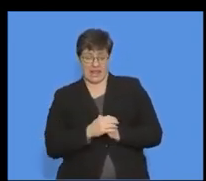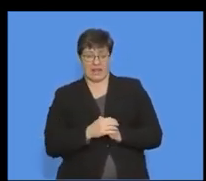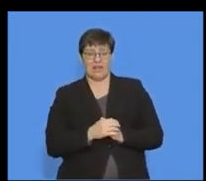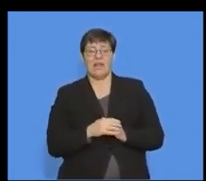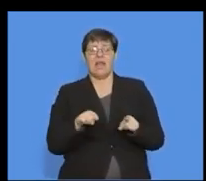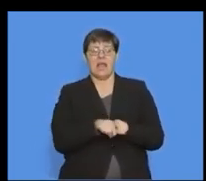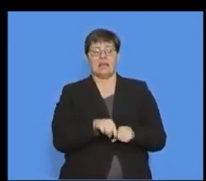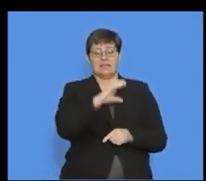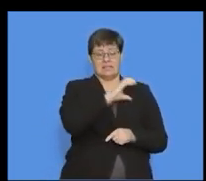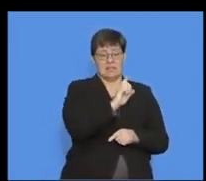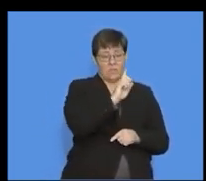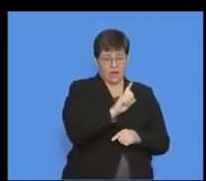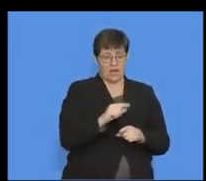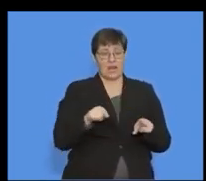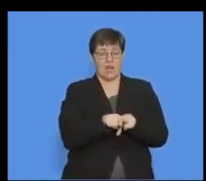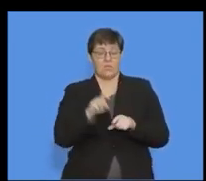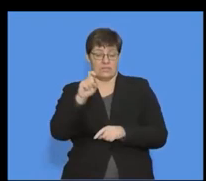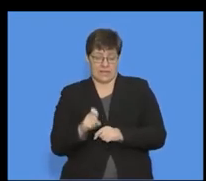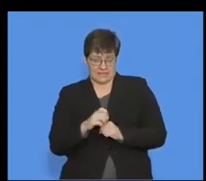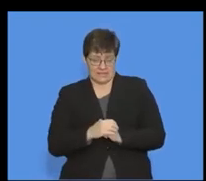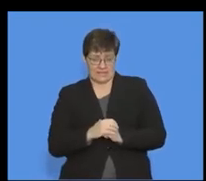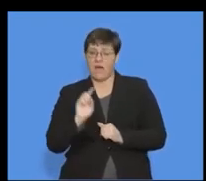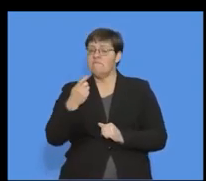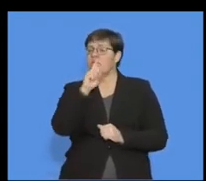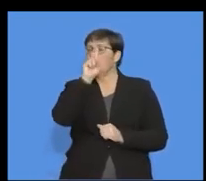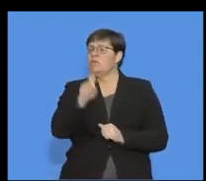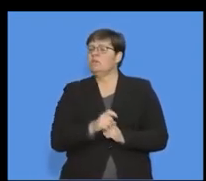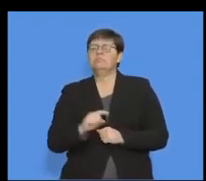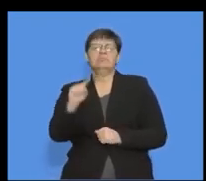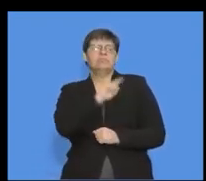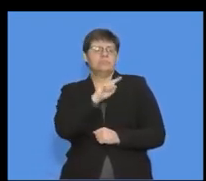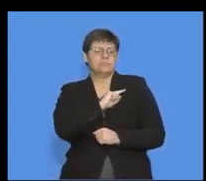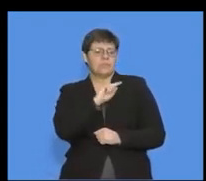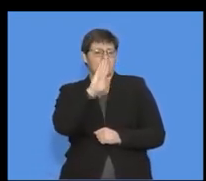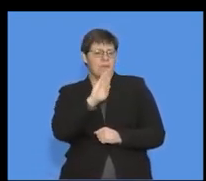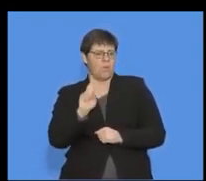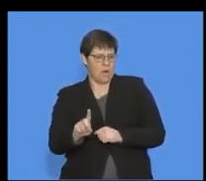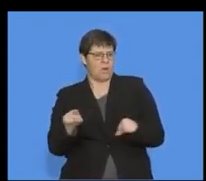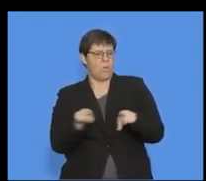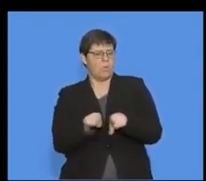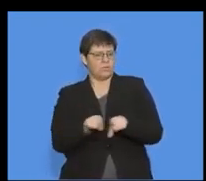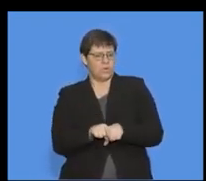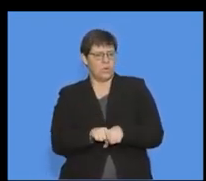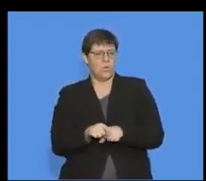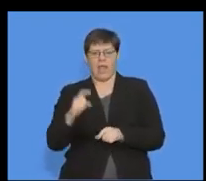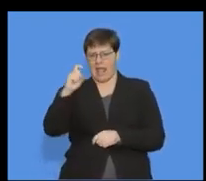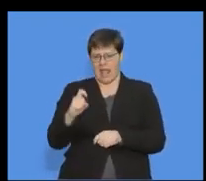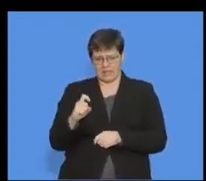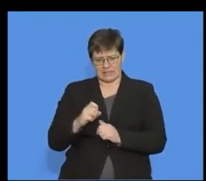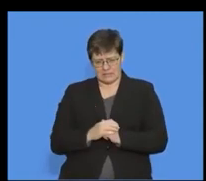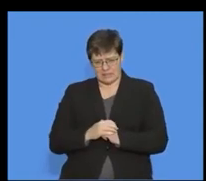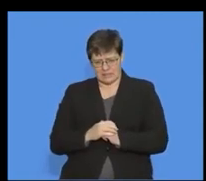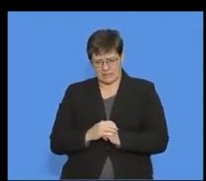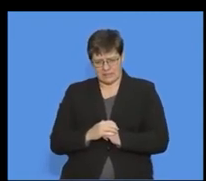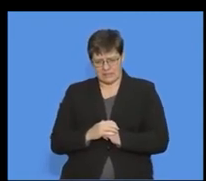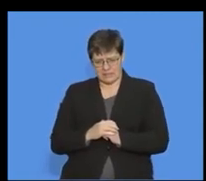And C1 is X there. The first question will be, why is B1 also equal to X? And